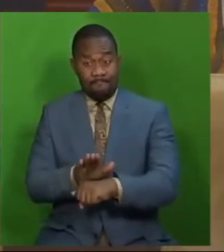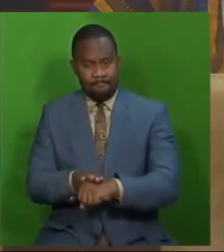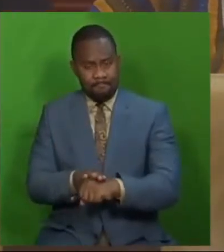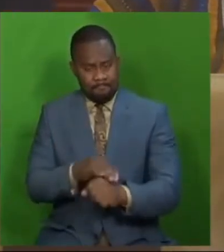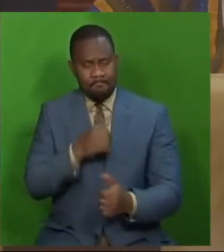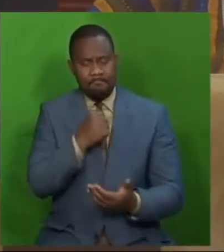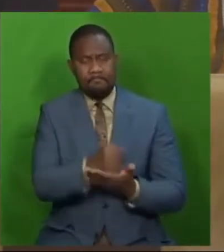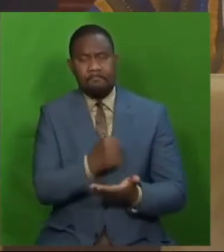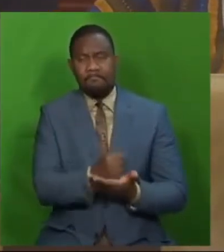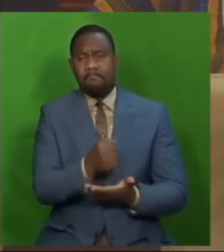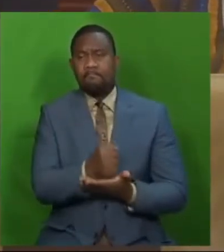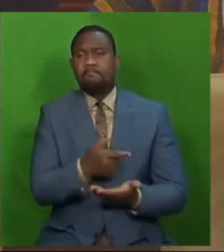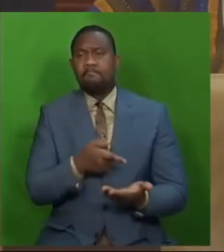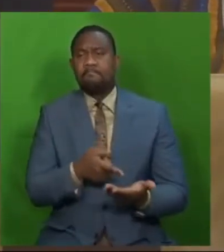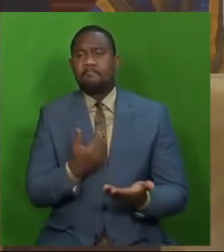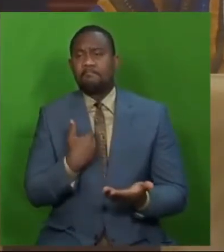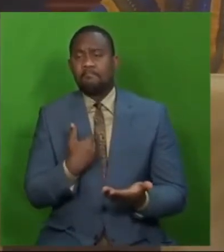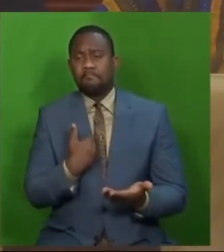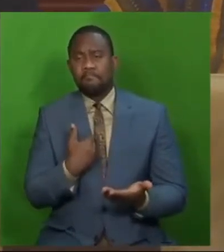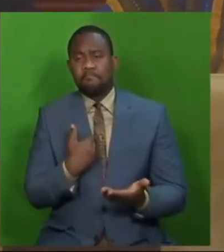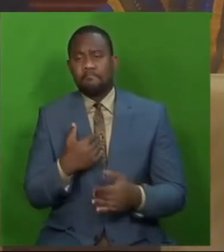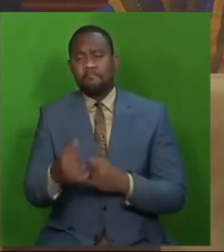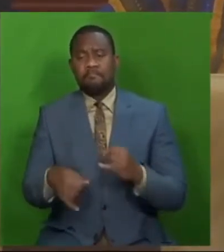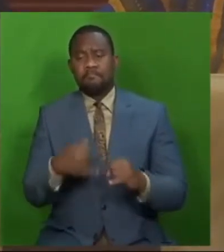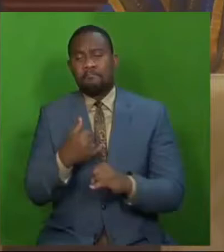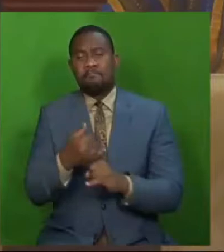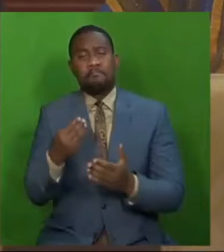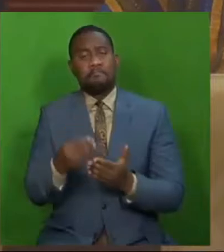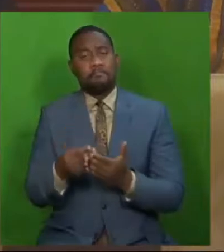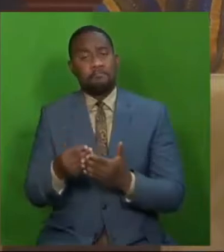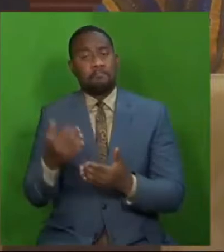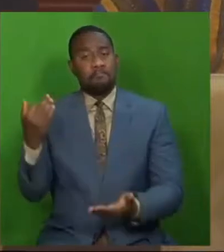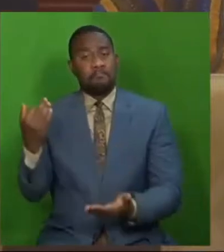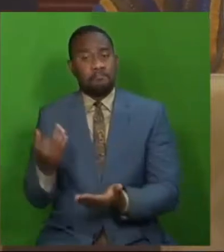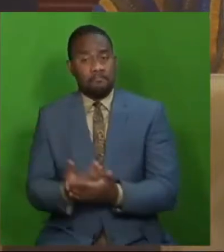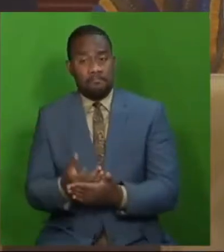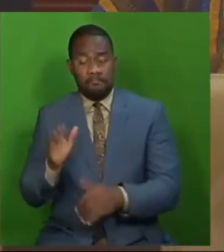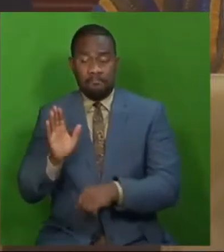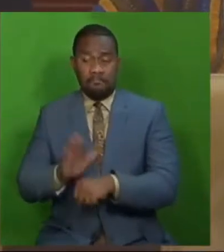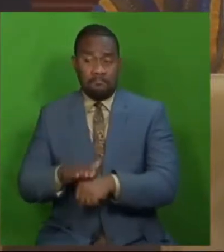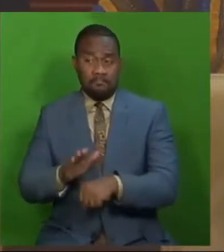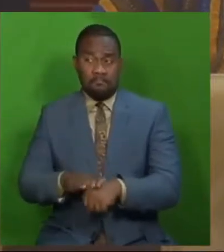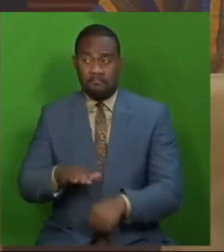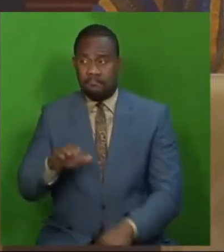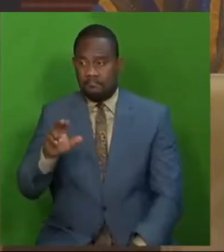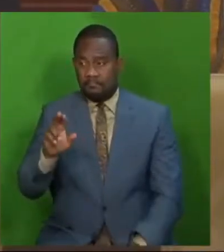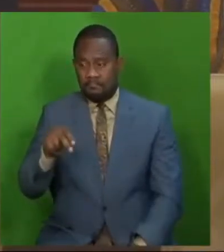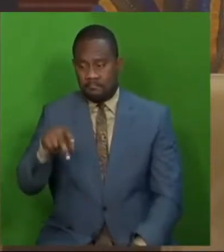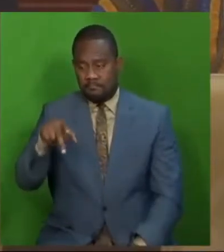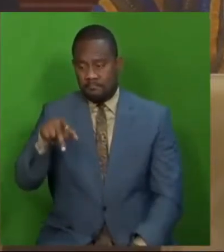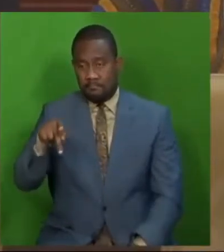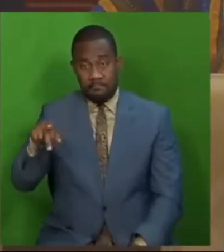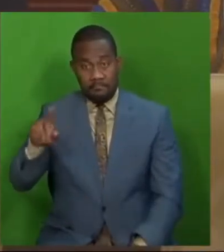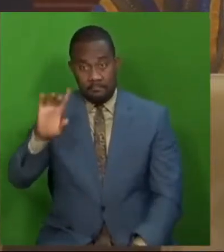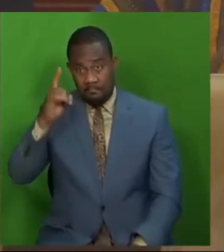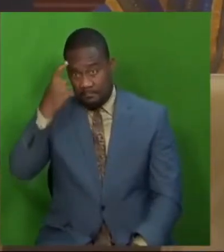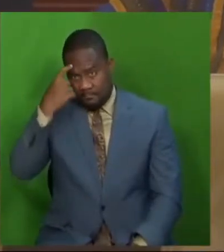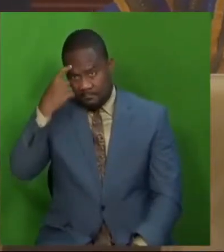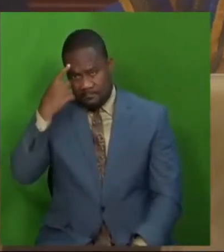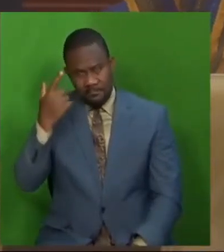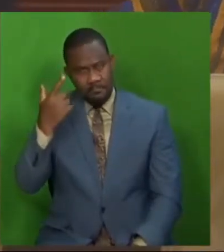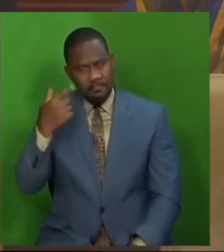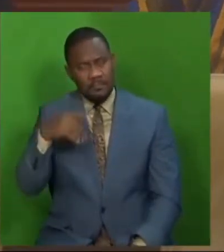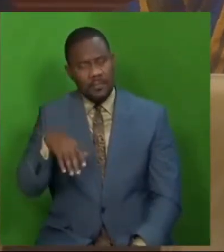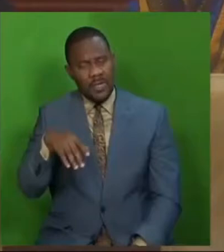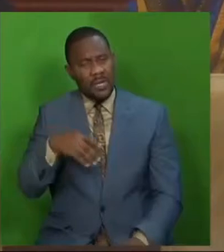International Monetary Fund cautioned the MPP government against debt collateralization, against excessive